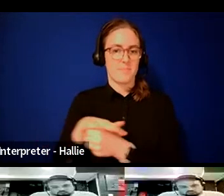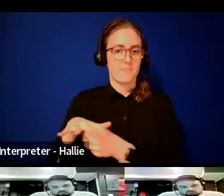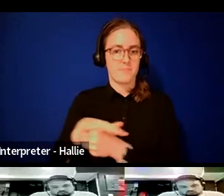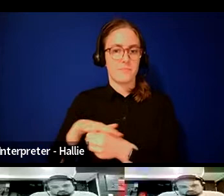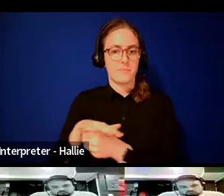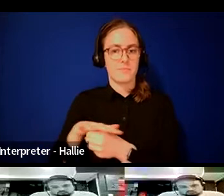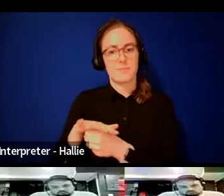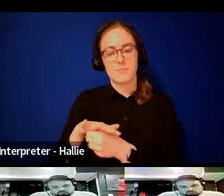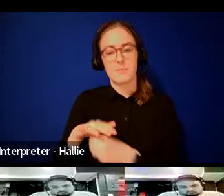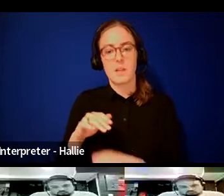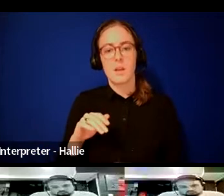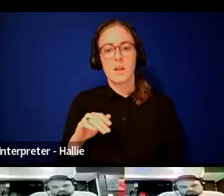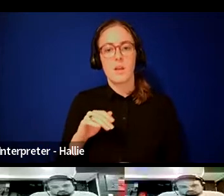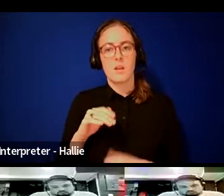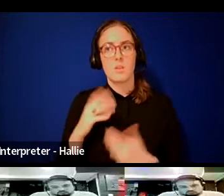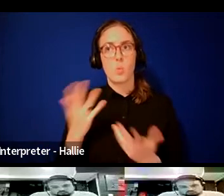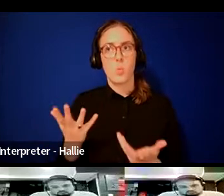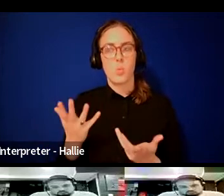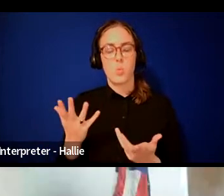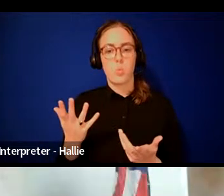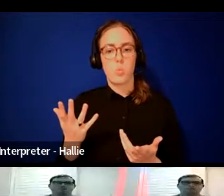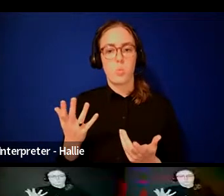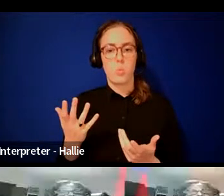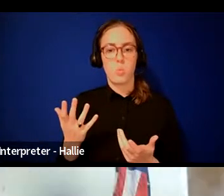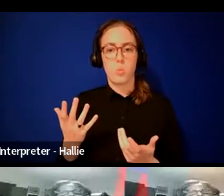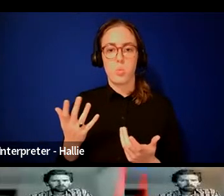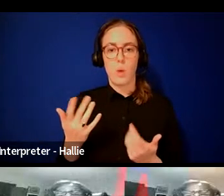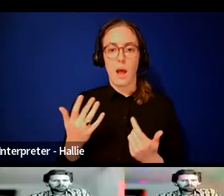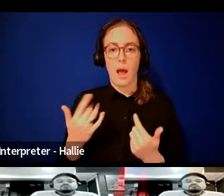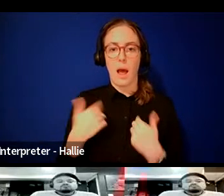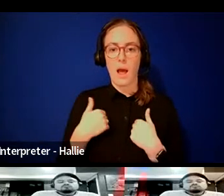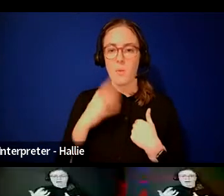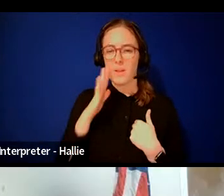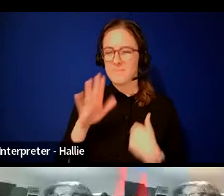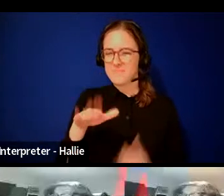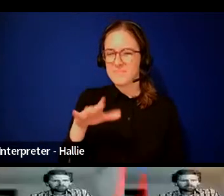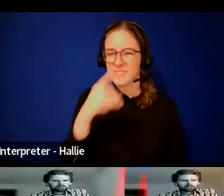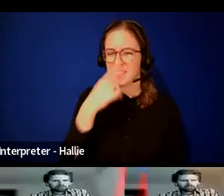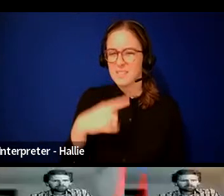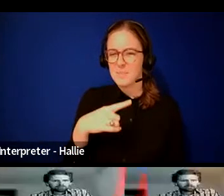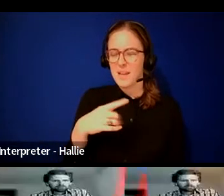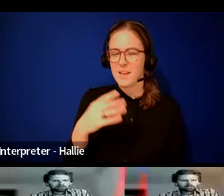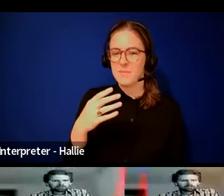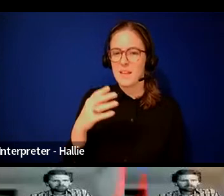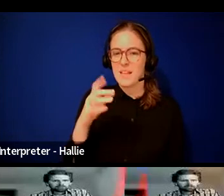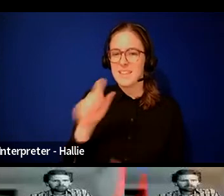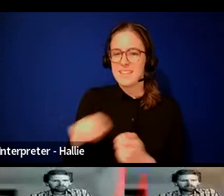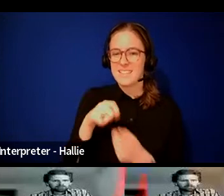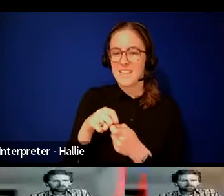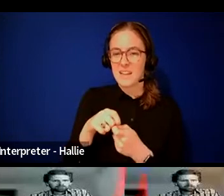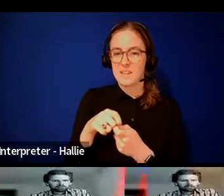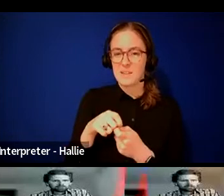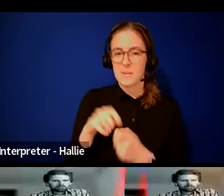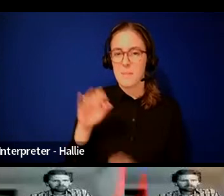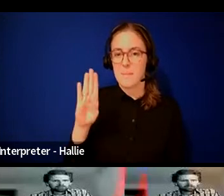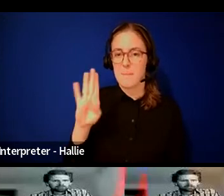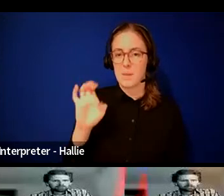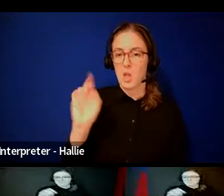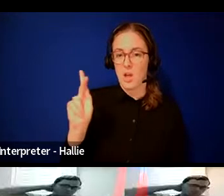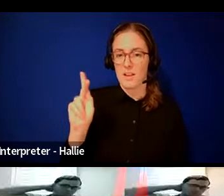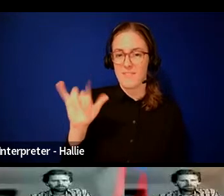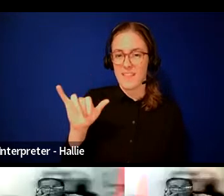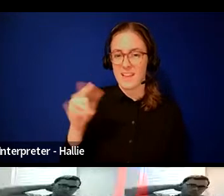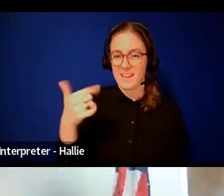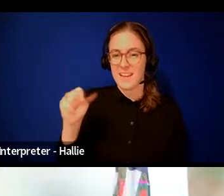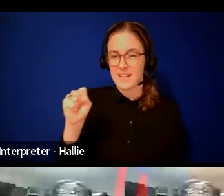their district. So I will, can you give me the exact 100 block of the gas